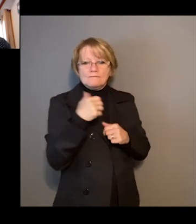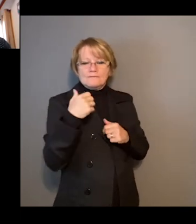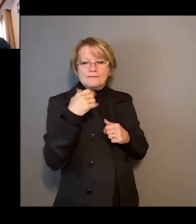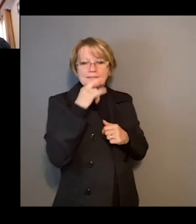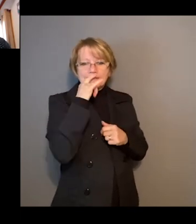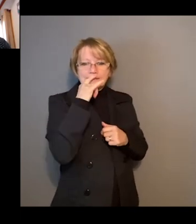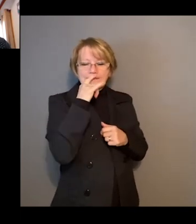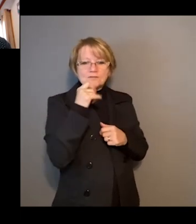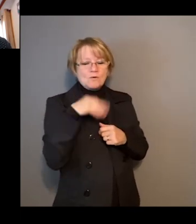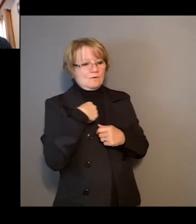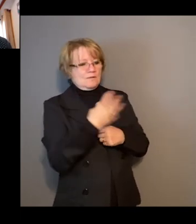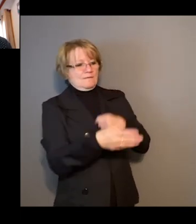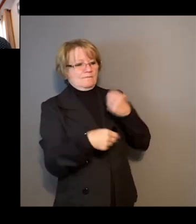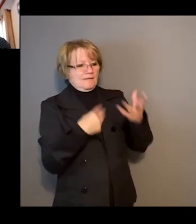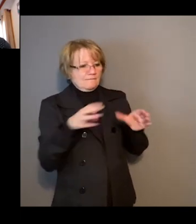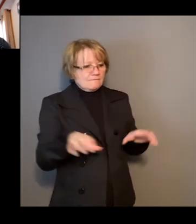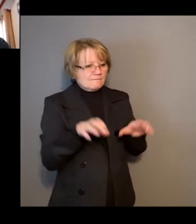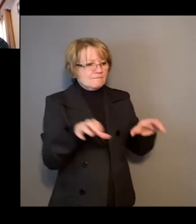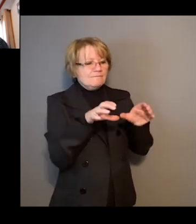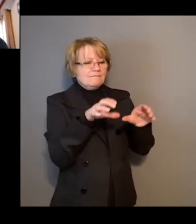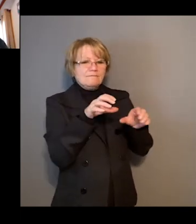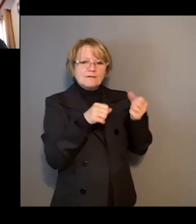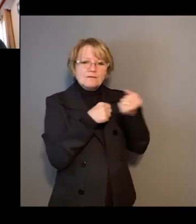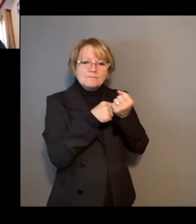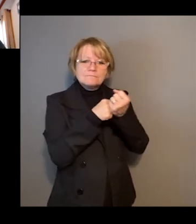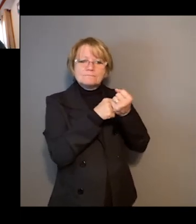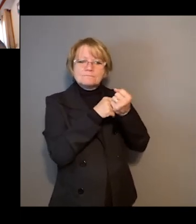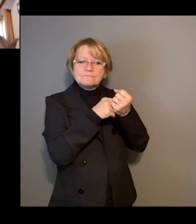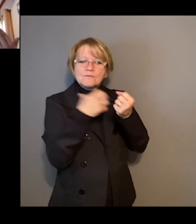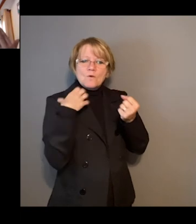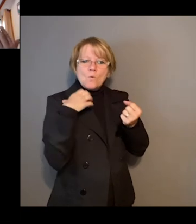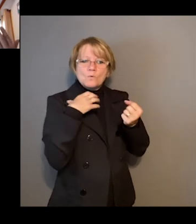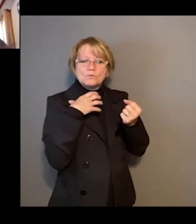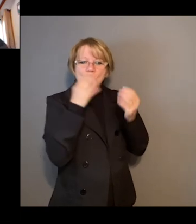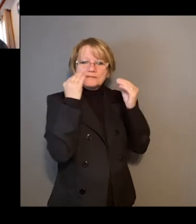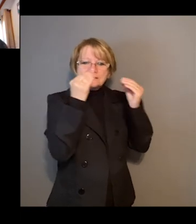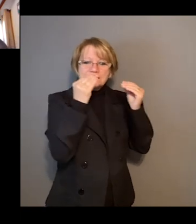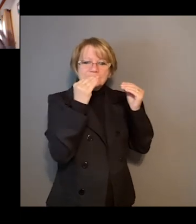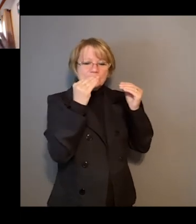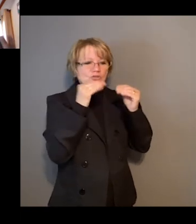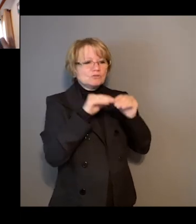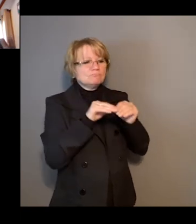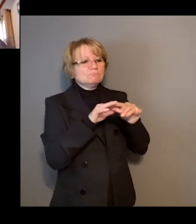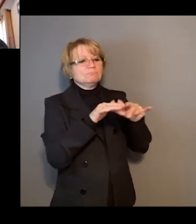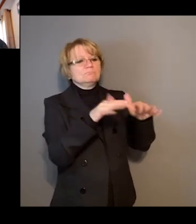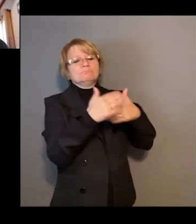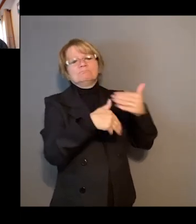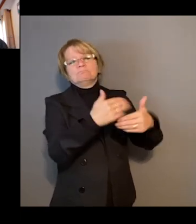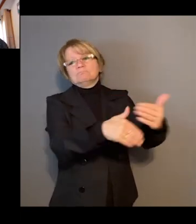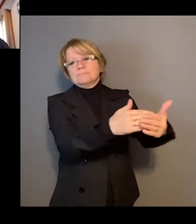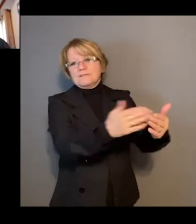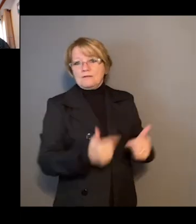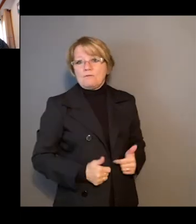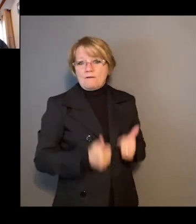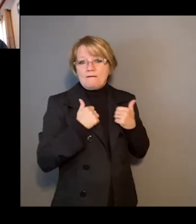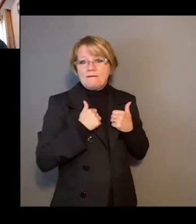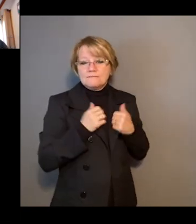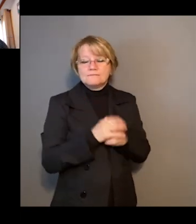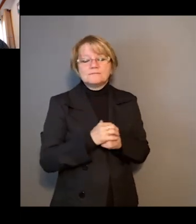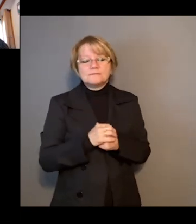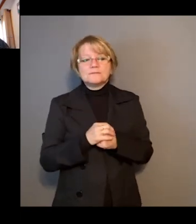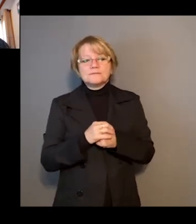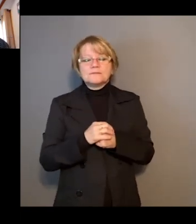go along in their lives. And so, and use Rob's five areas of gaps,